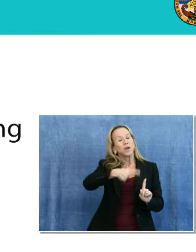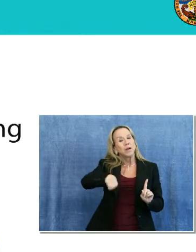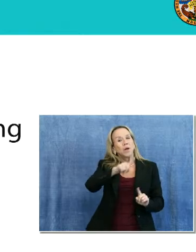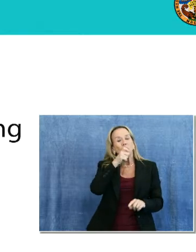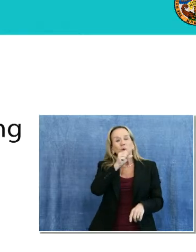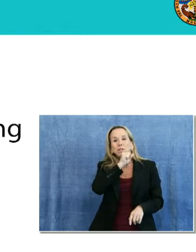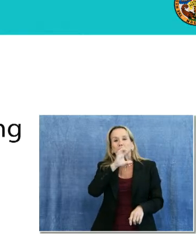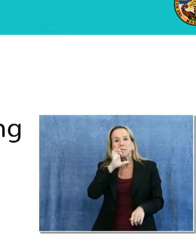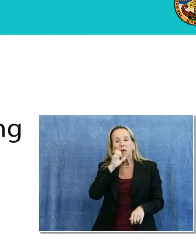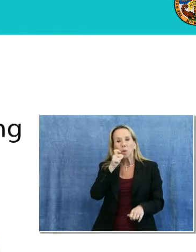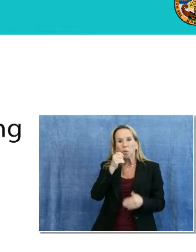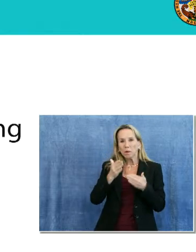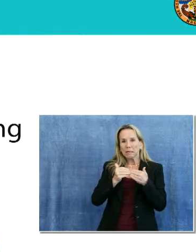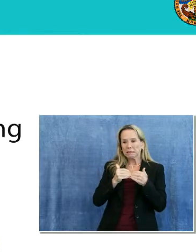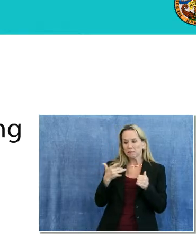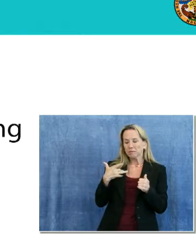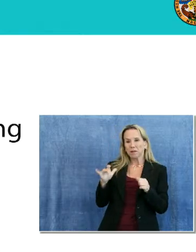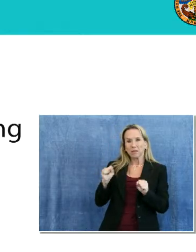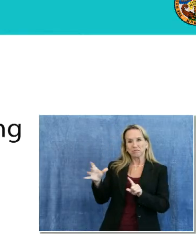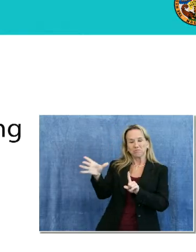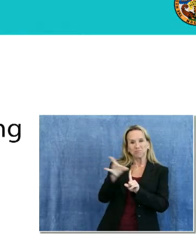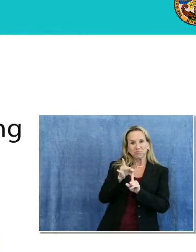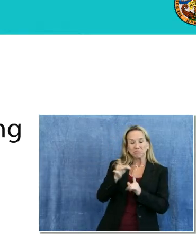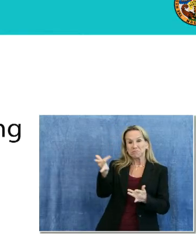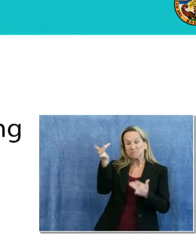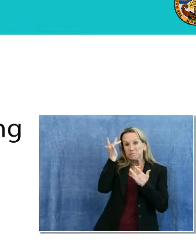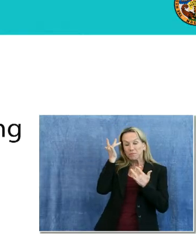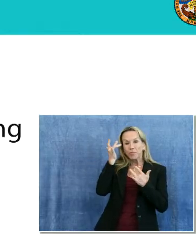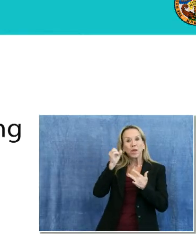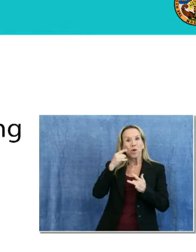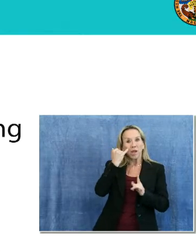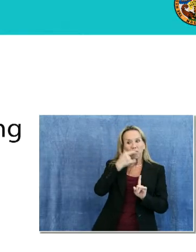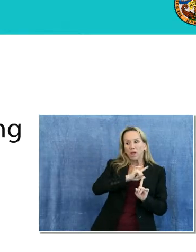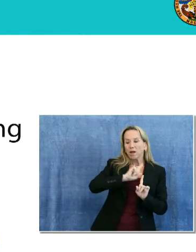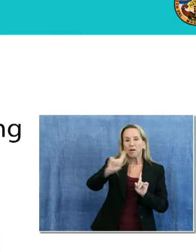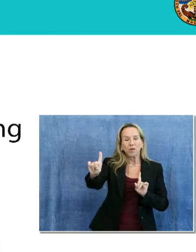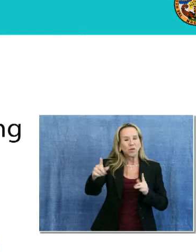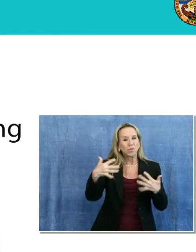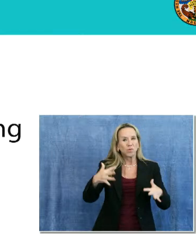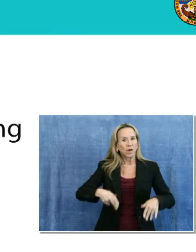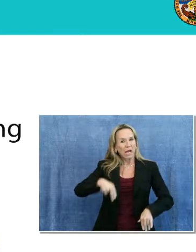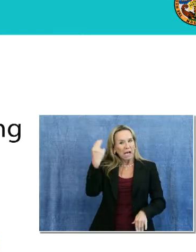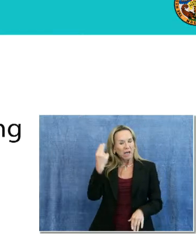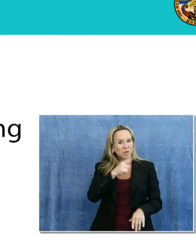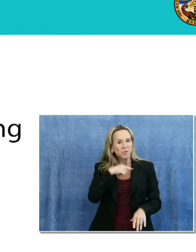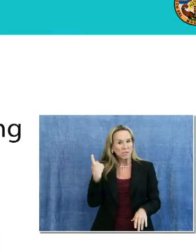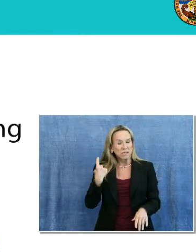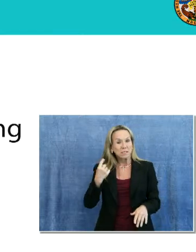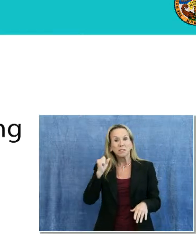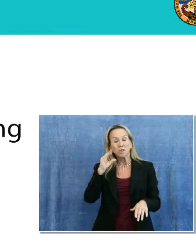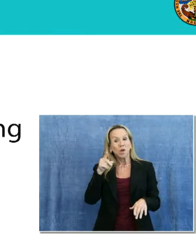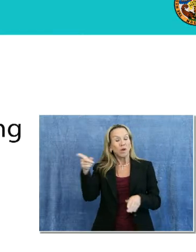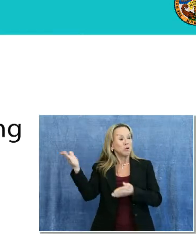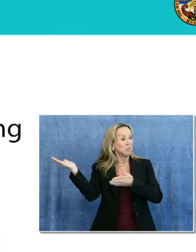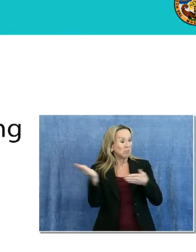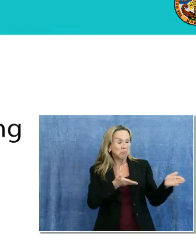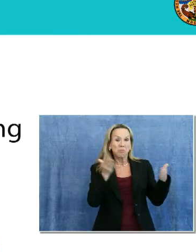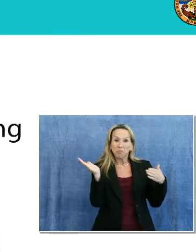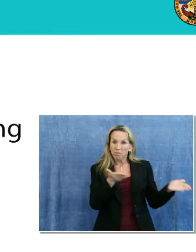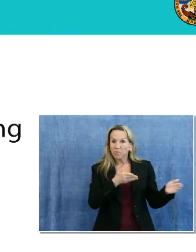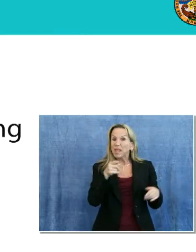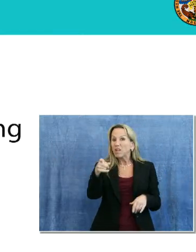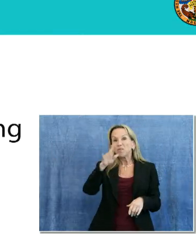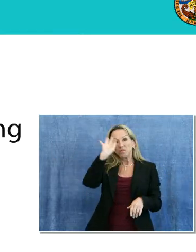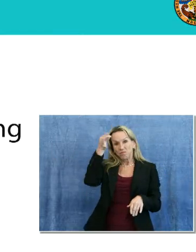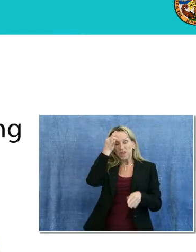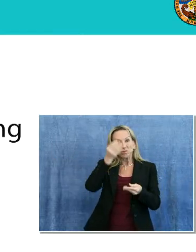disease if they risk going out to eat or purchase food. Following federal guidelines, the program is intended to fill a gap